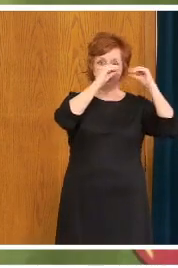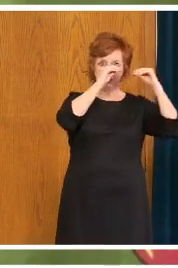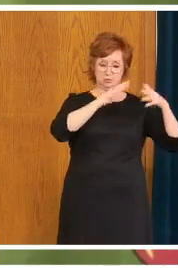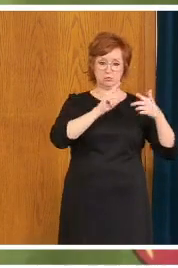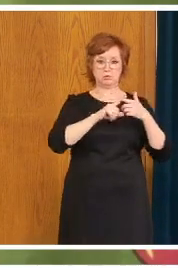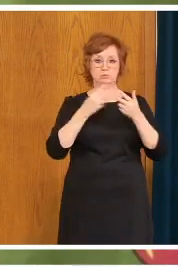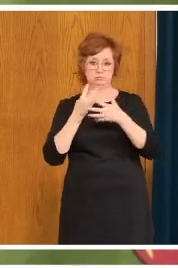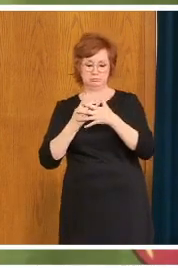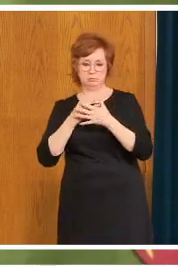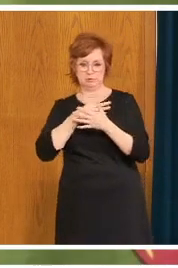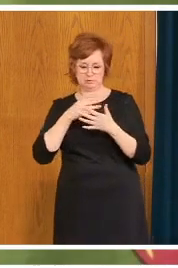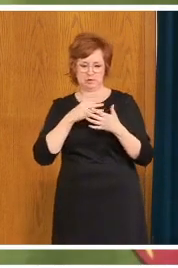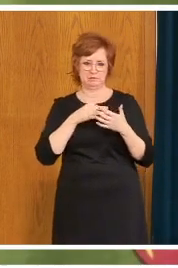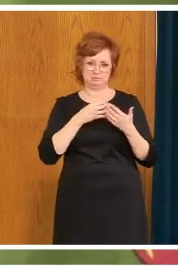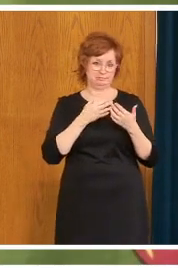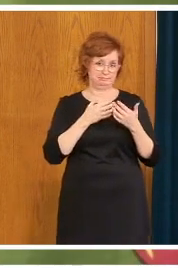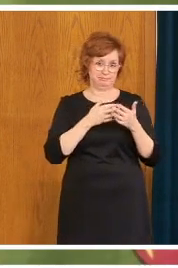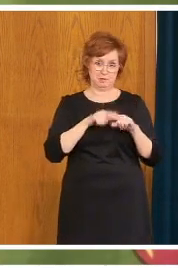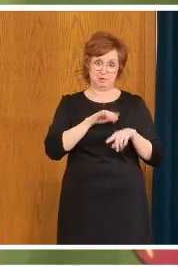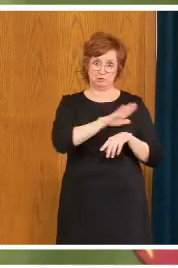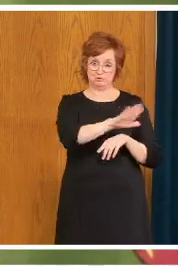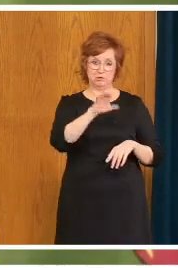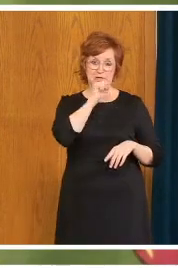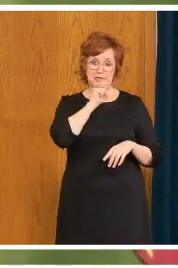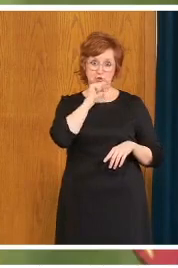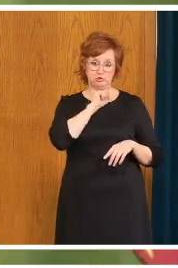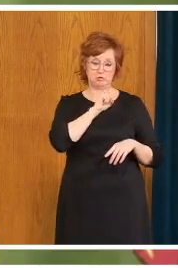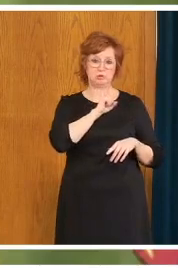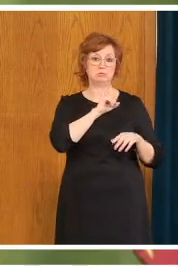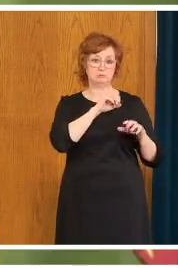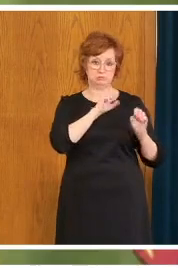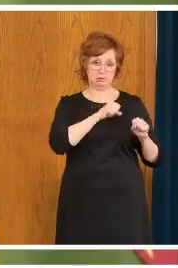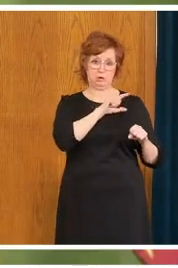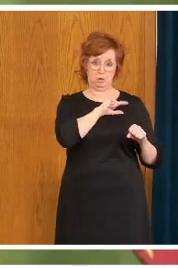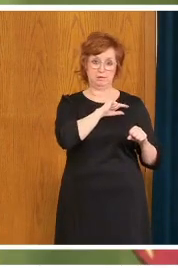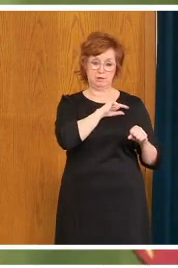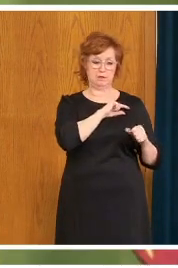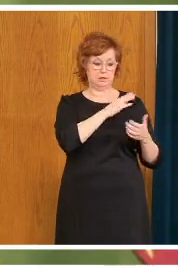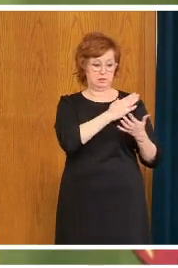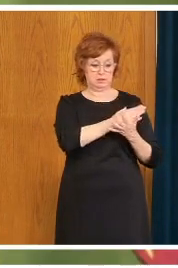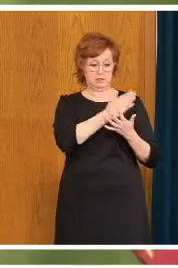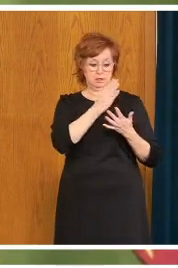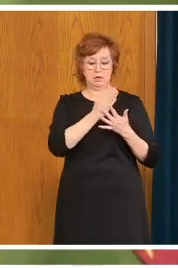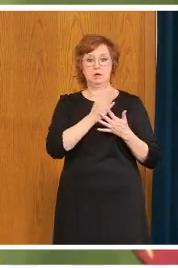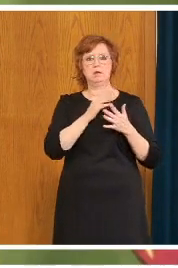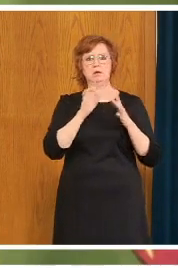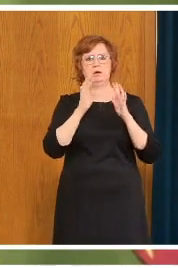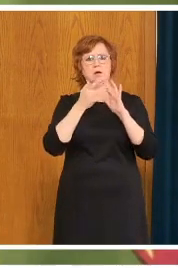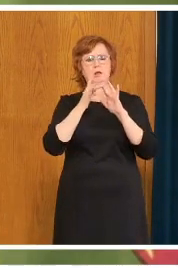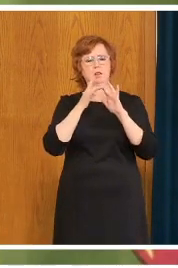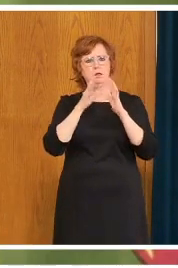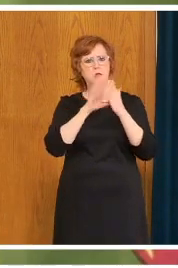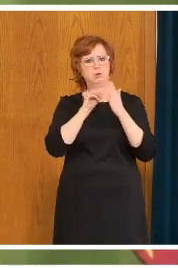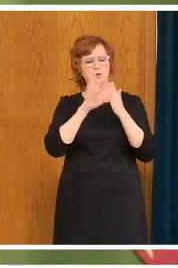just identified, if they're in that age category. And as far as online, we've opened it up